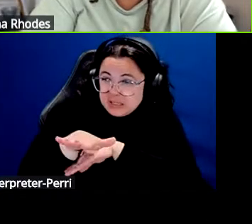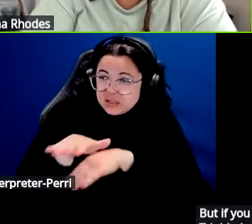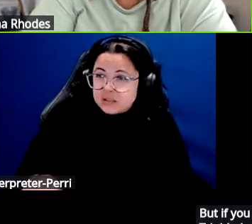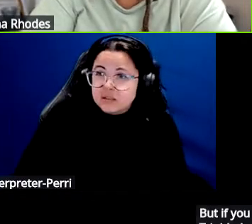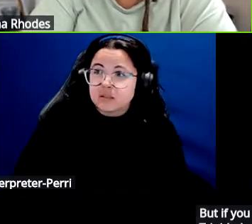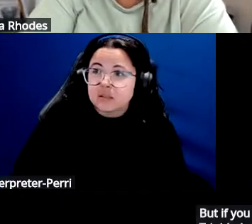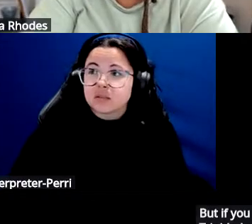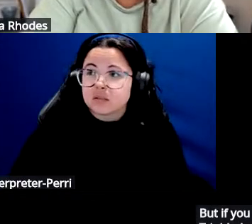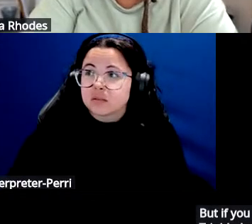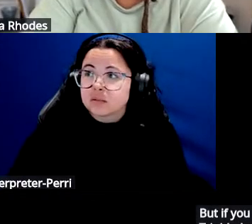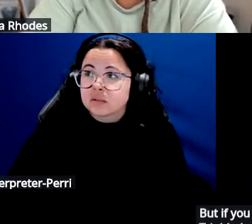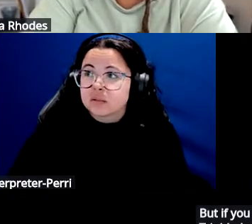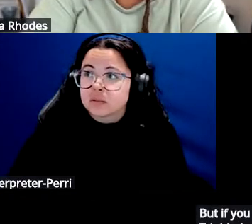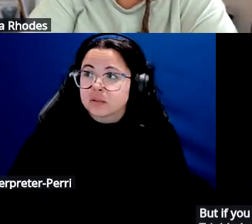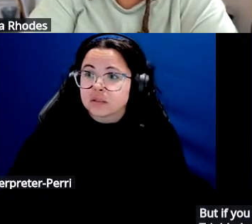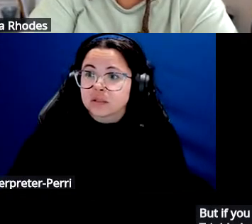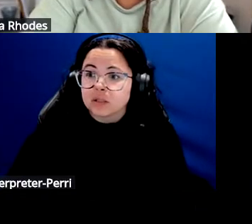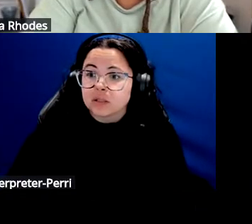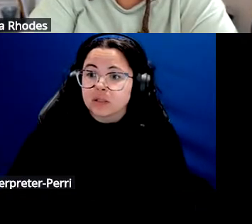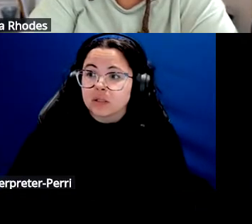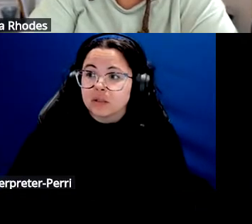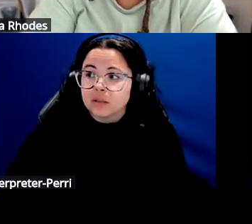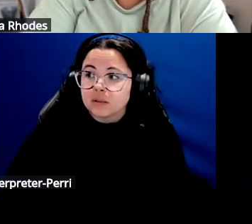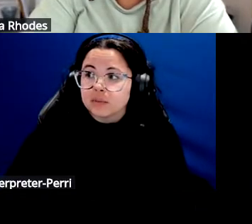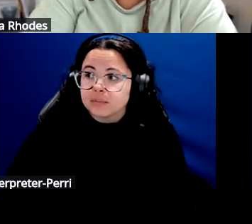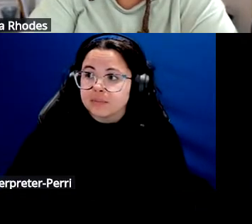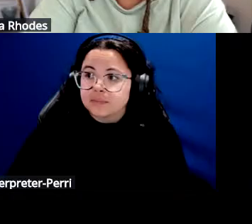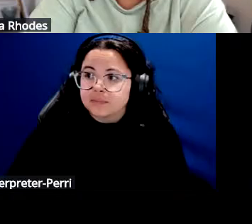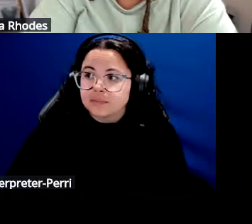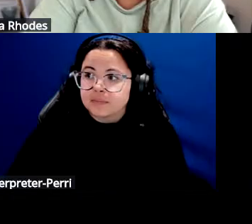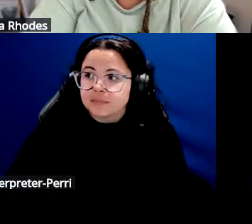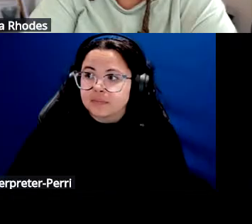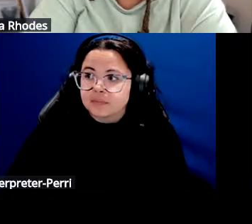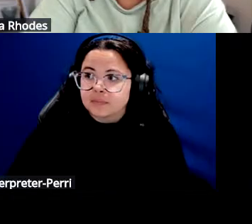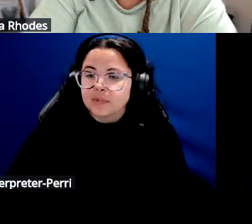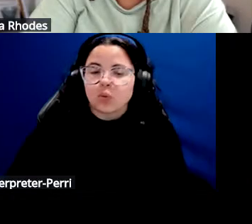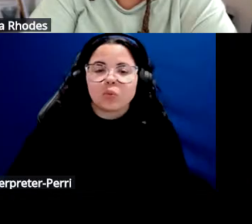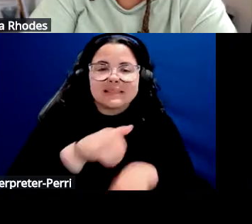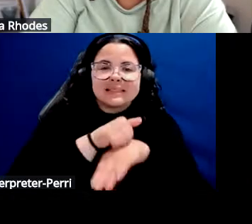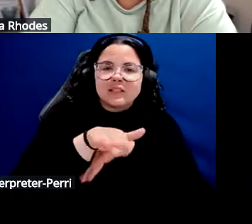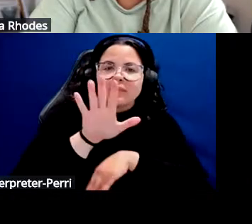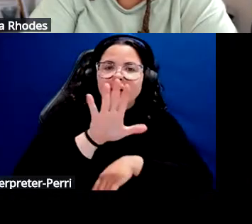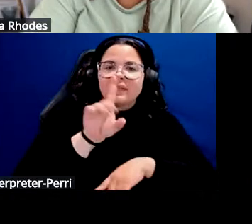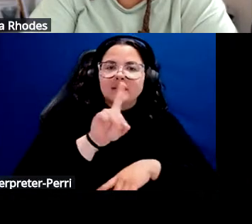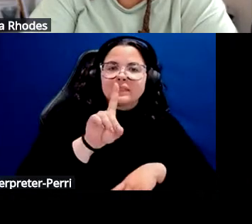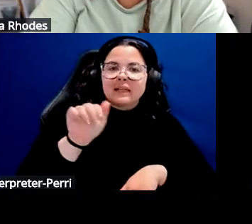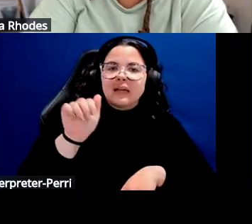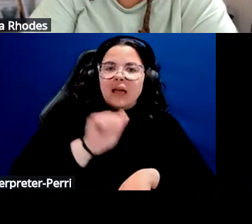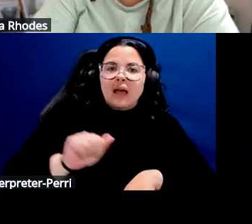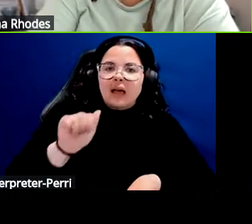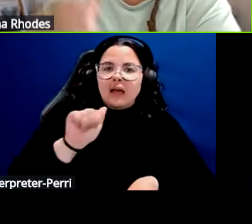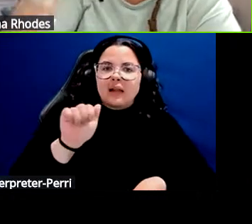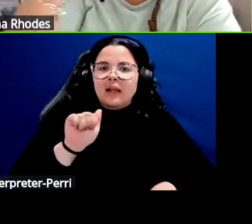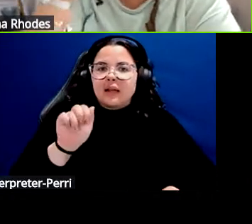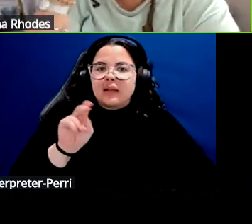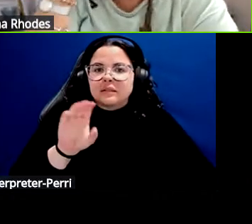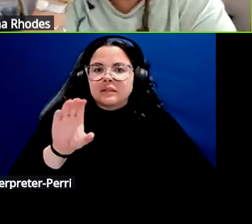presentation? I believe it was sent to 5D at anc.dc.gov,